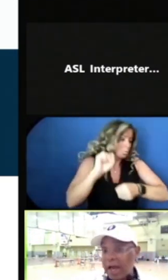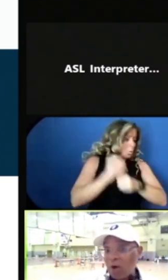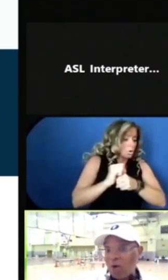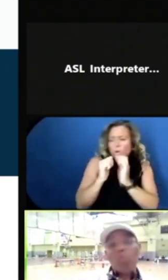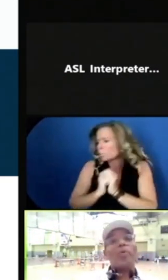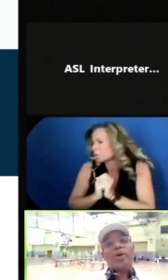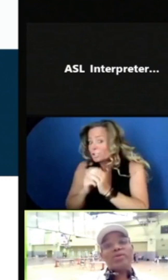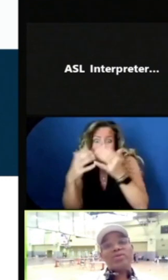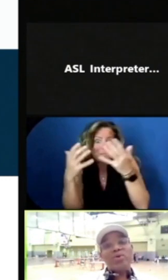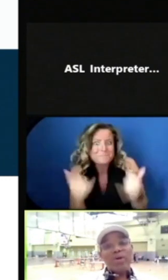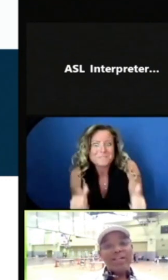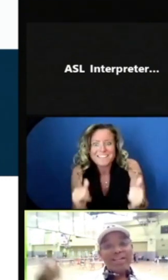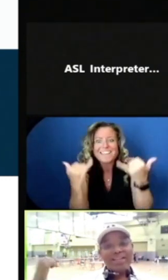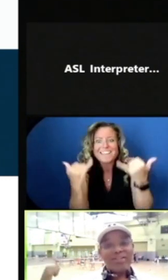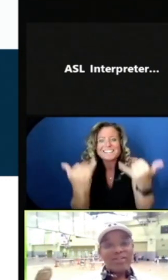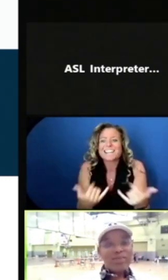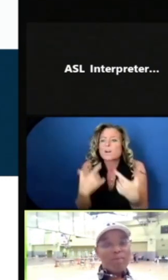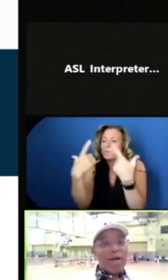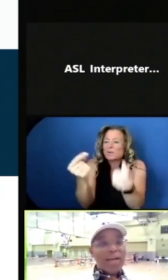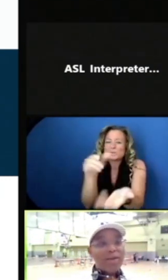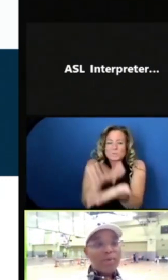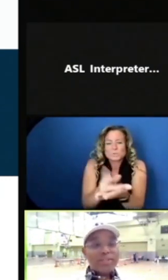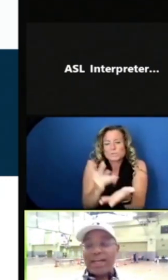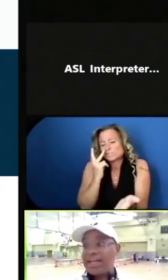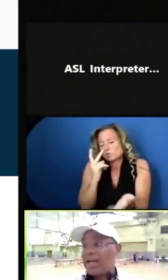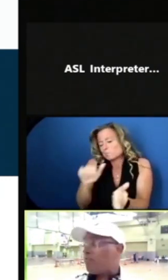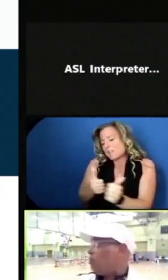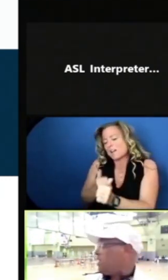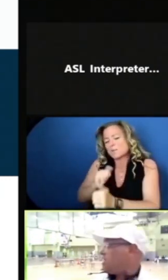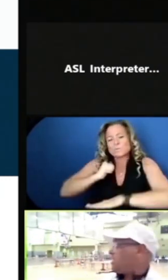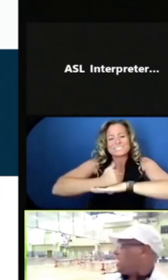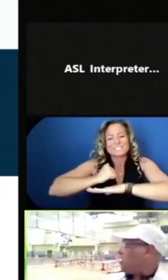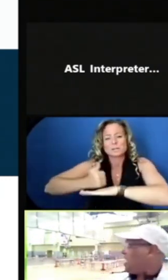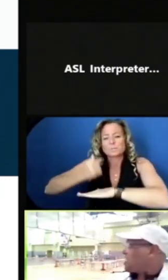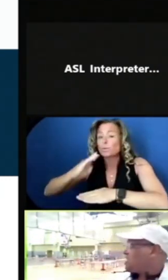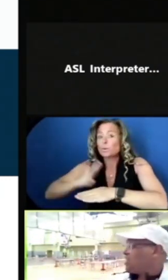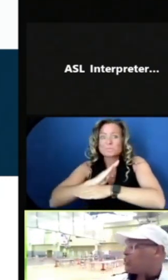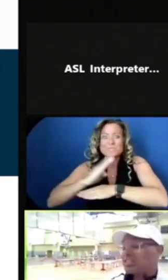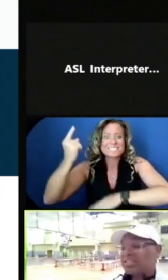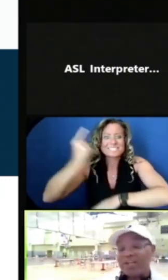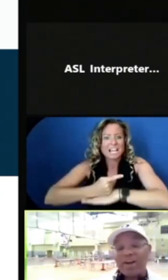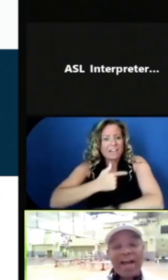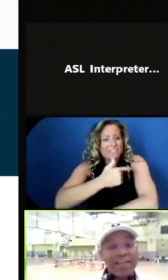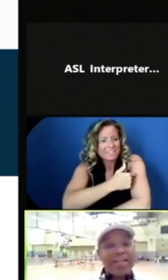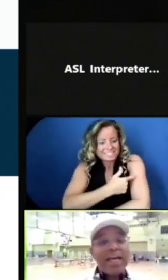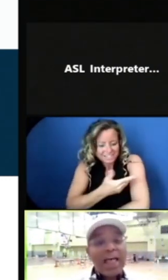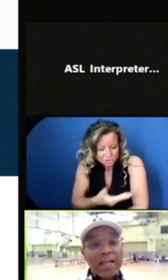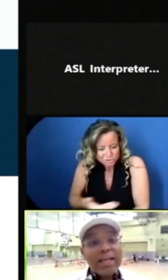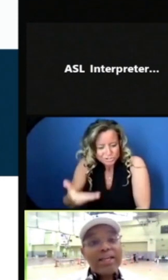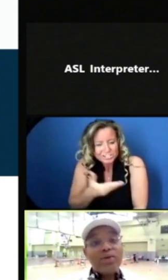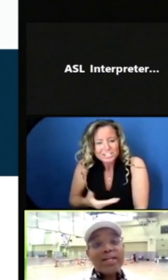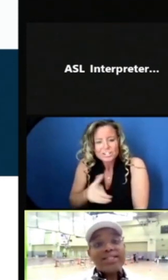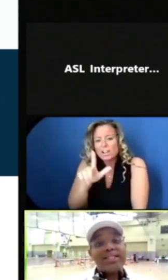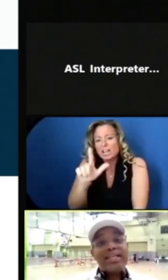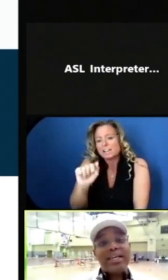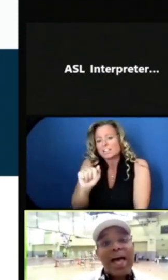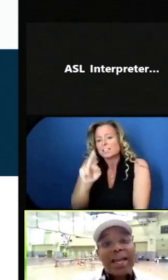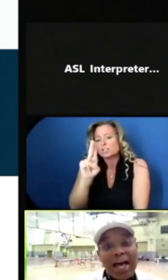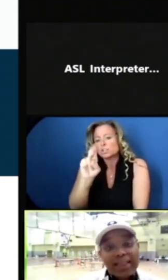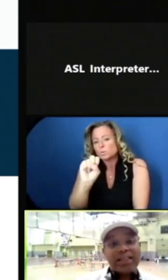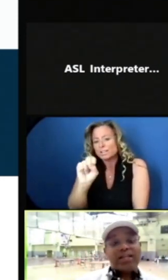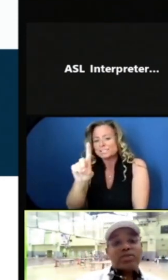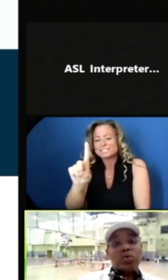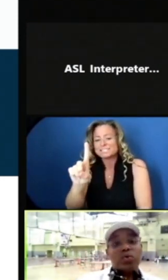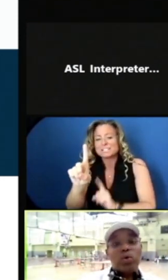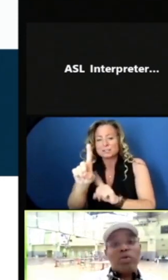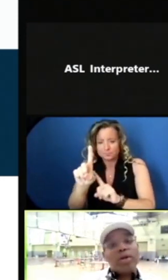and now where we go to school. As you see right behind me, we're setting up for a busy day of vaccinations here at LAUSD. And